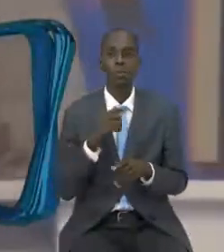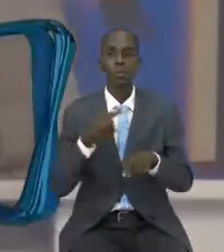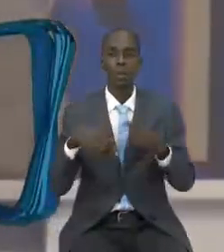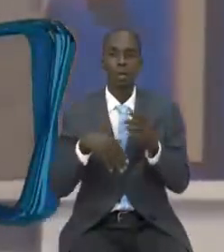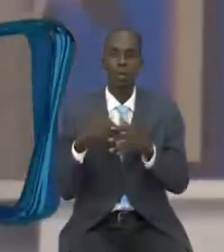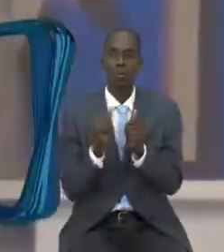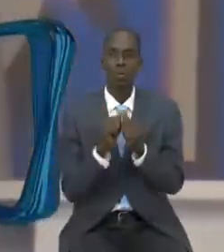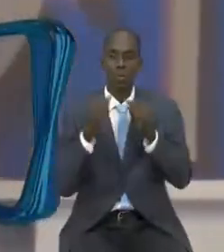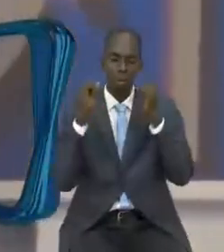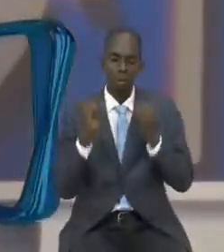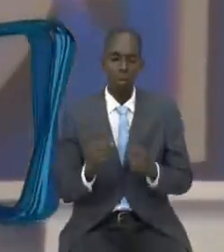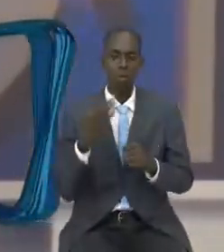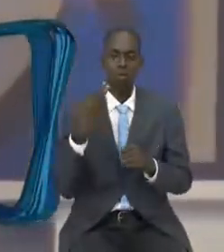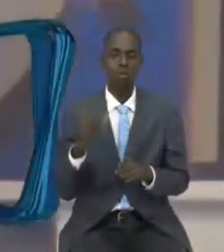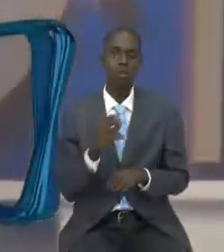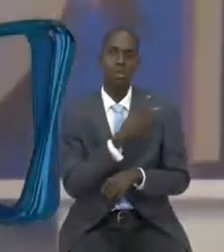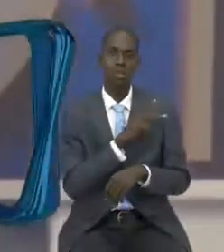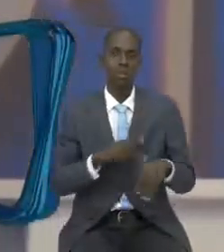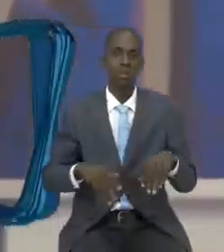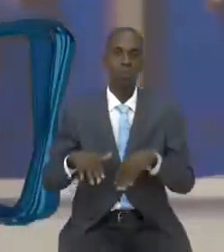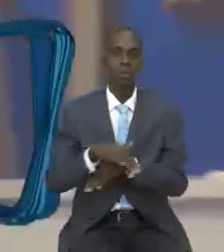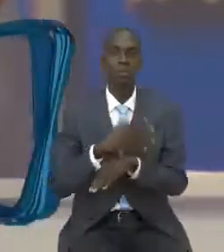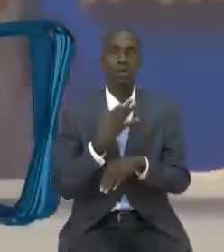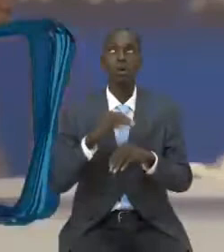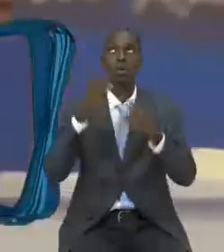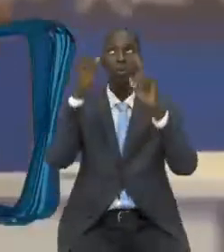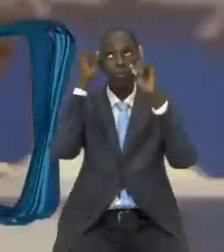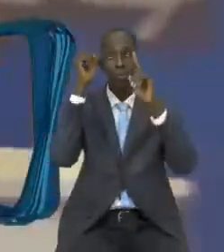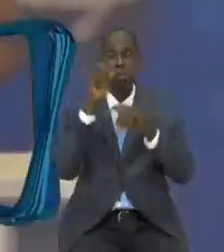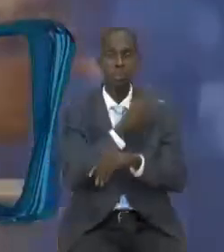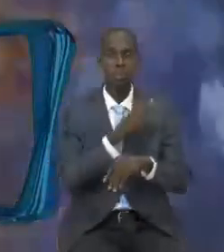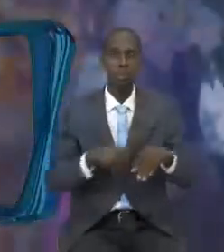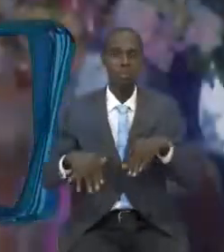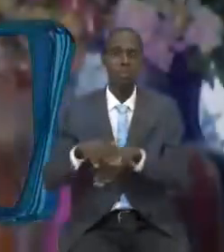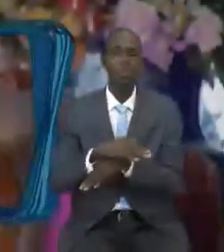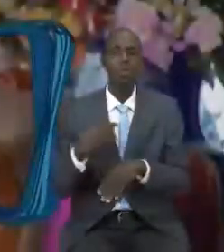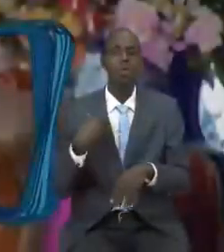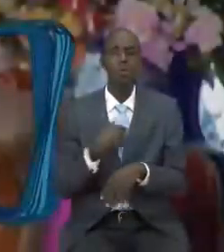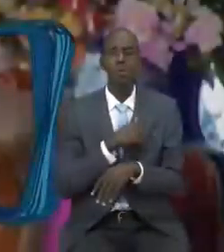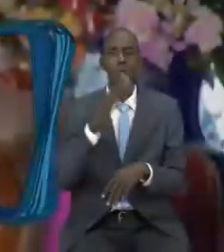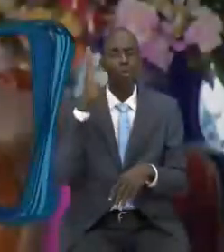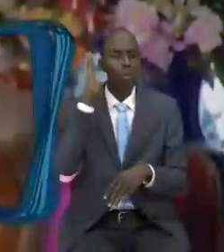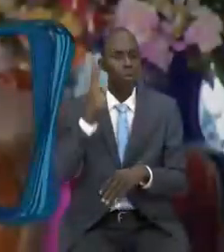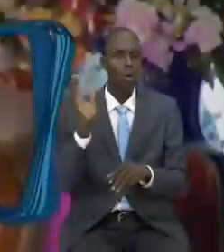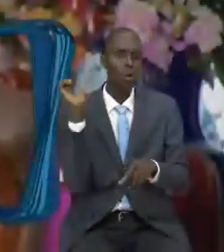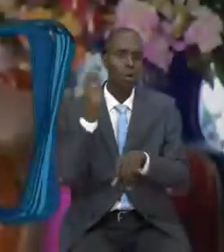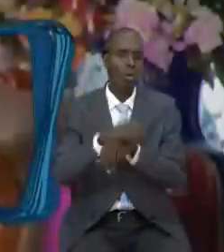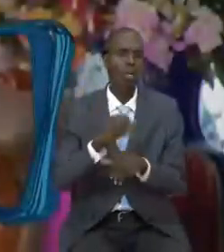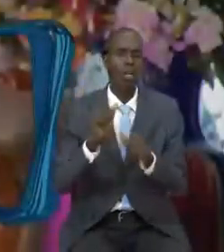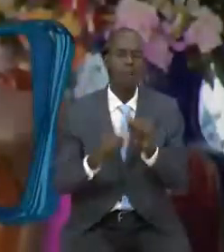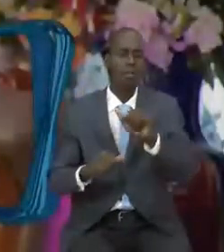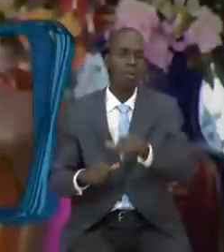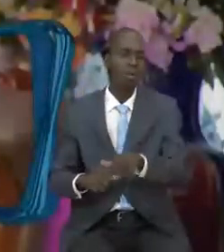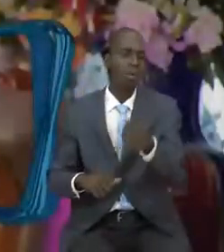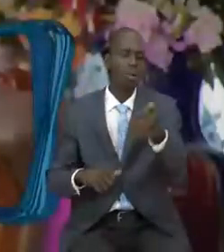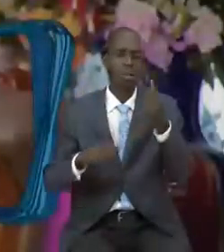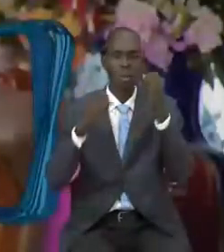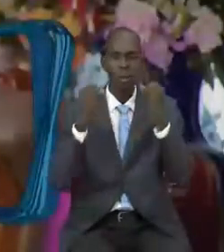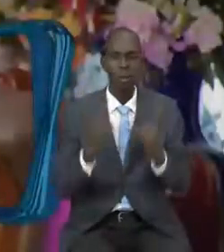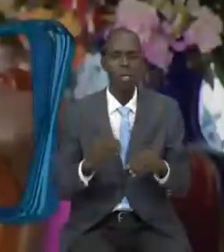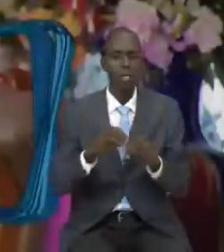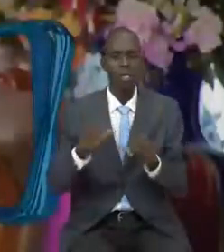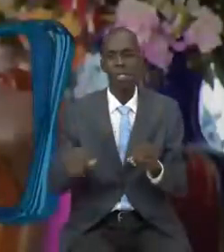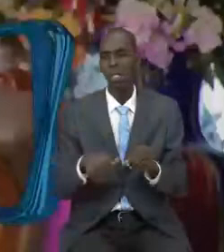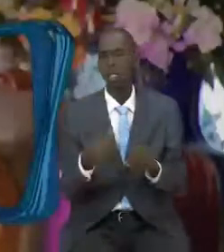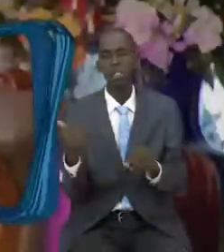power of his kingdom will conquer every other power in any kingdom.